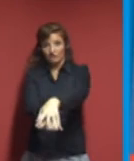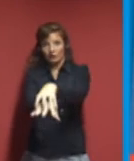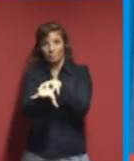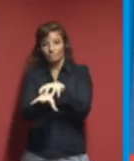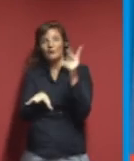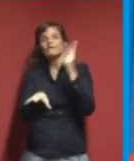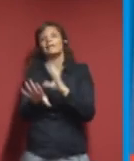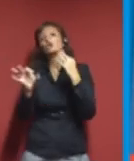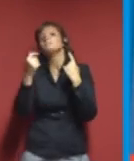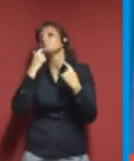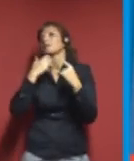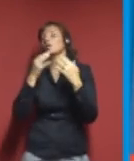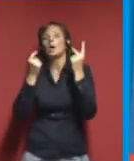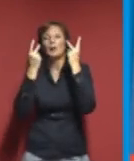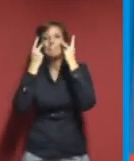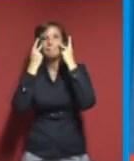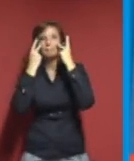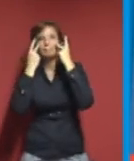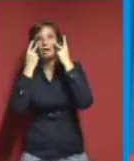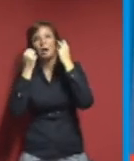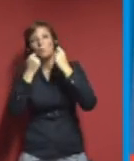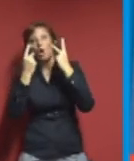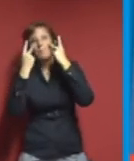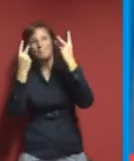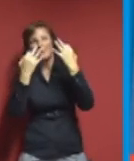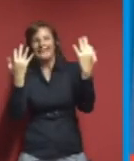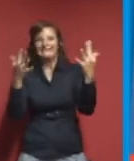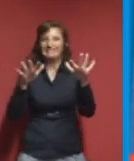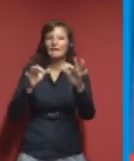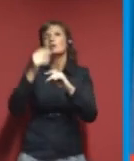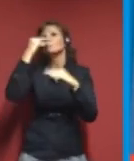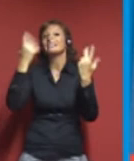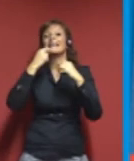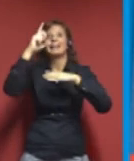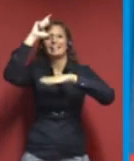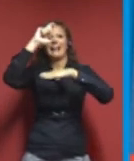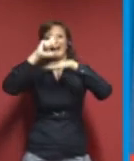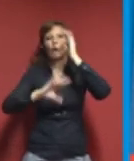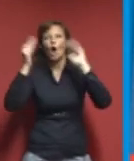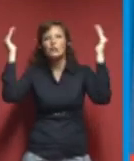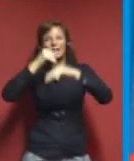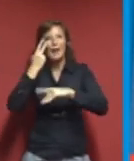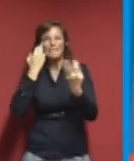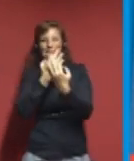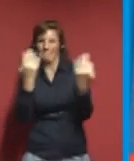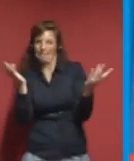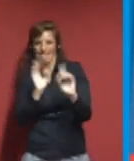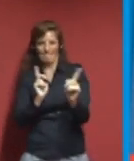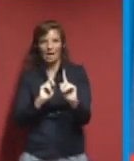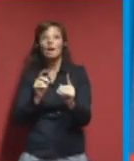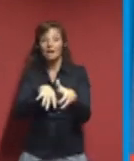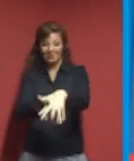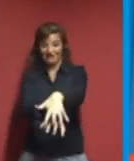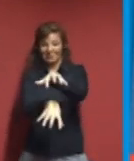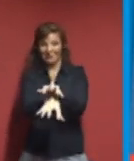sensors, and there's cell phone motors in there for vibration, and there's an Arduino, and when you move your hand around, if you bump into like